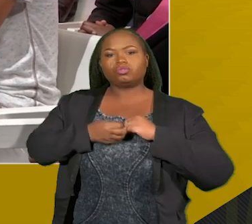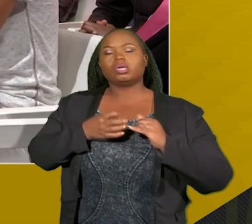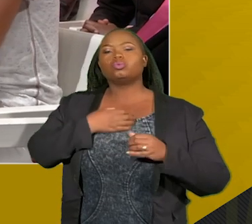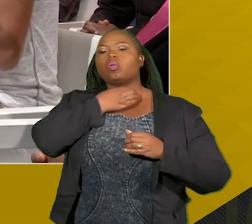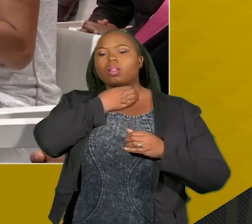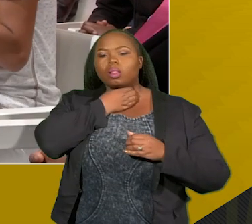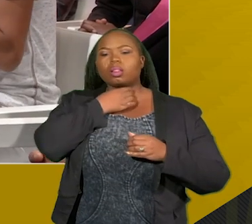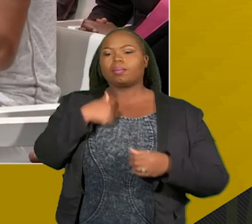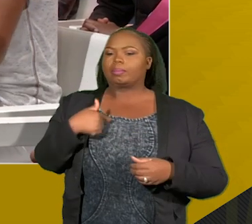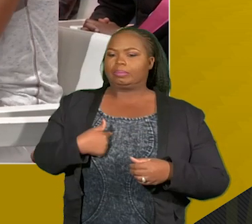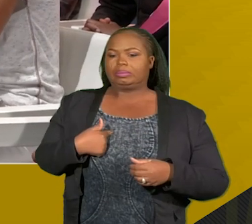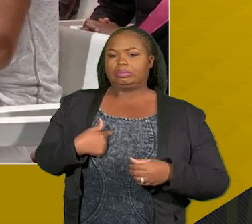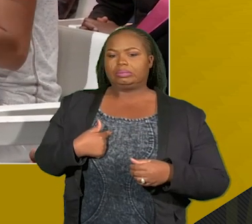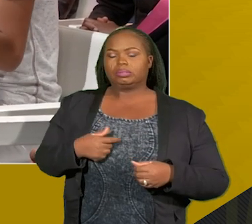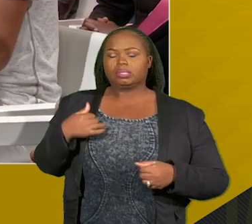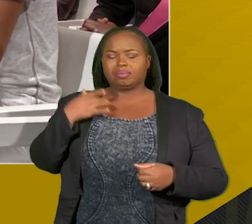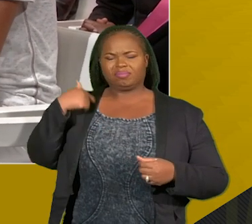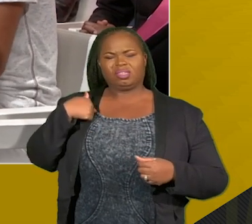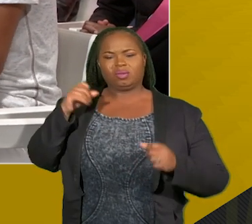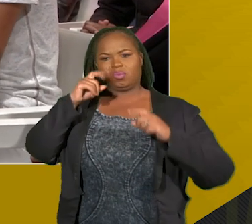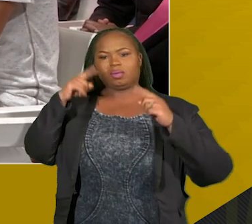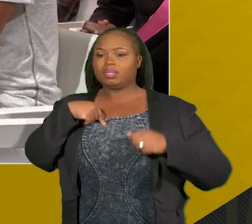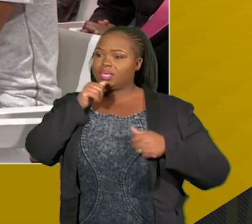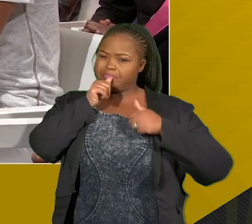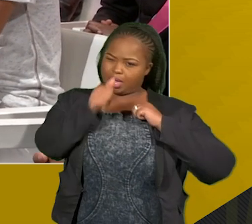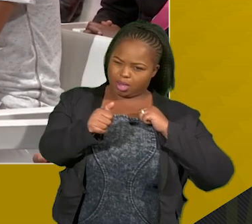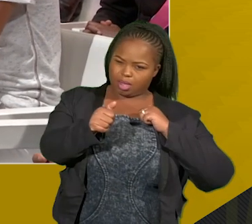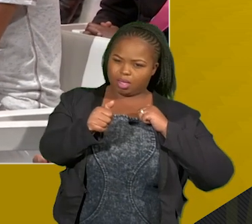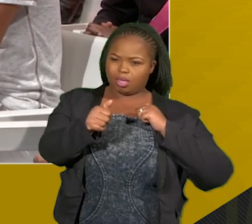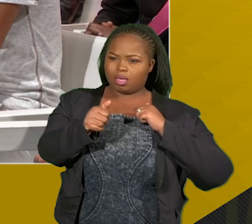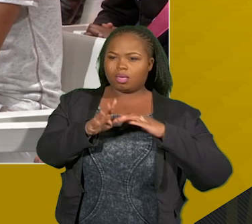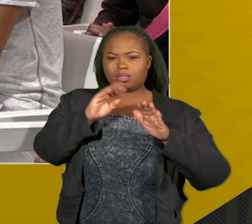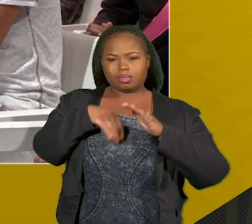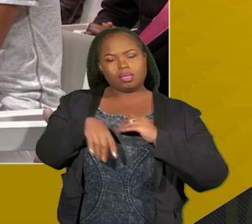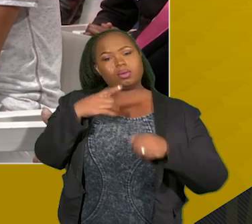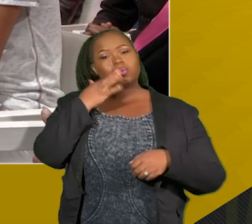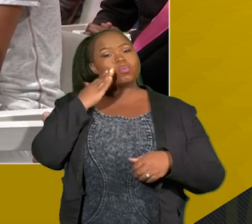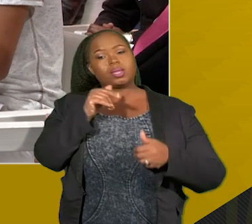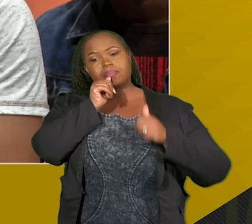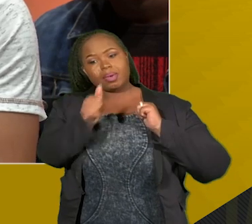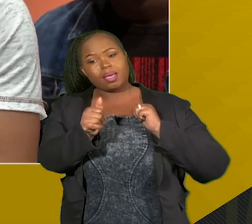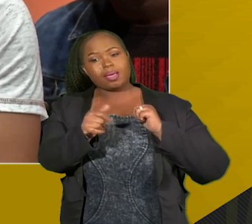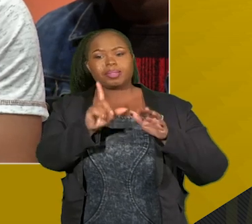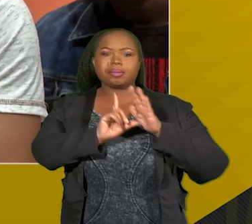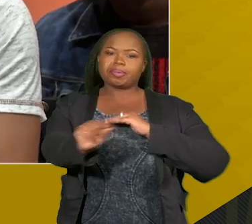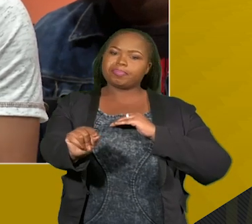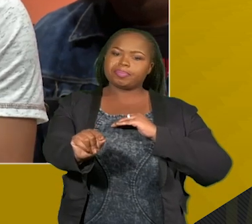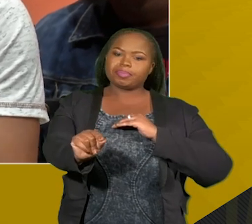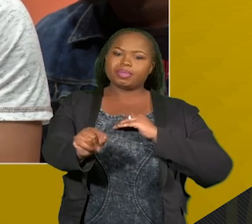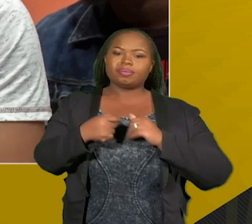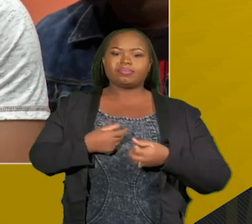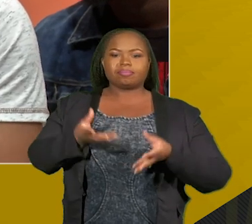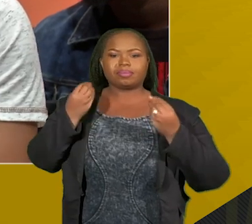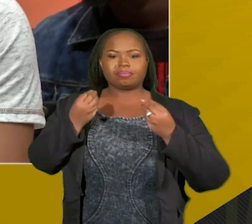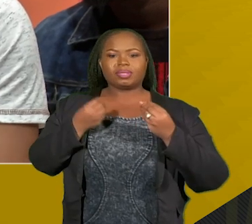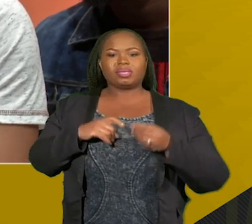khamane. So na kwe kutswa abalela ndlung. The time abalela ndlung ke mthotsi